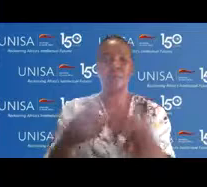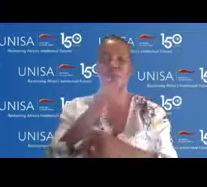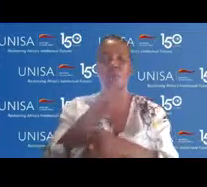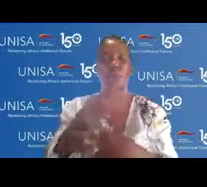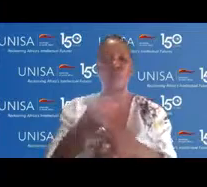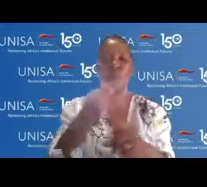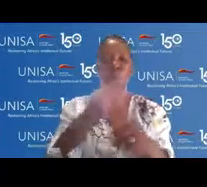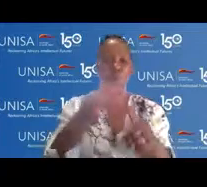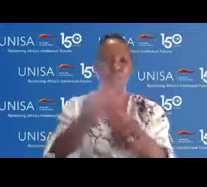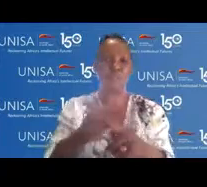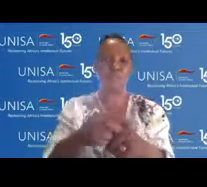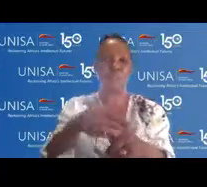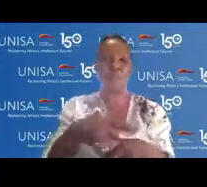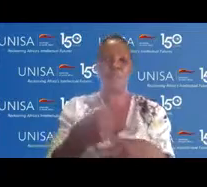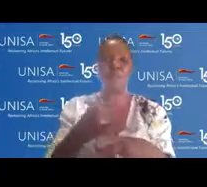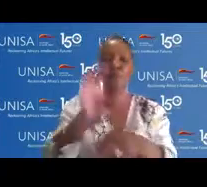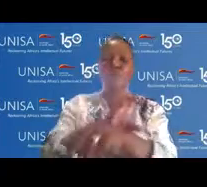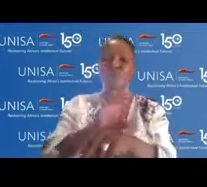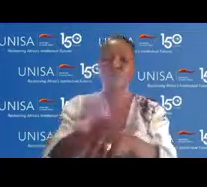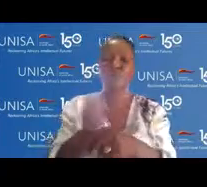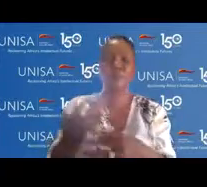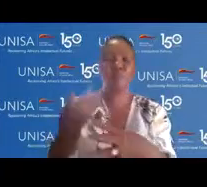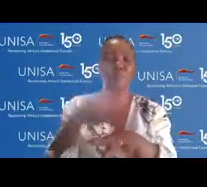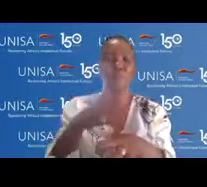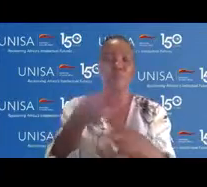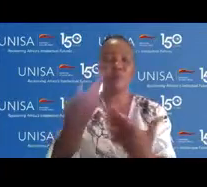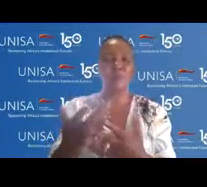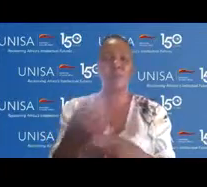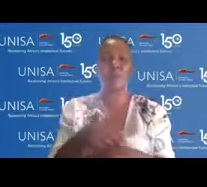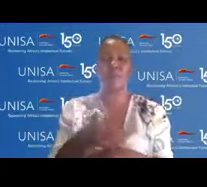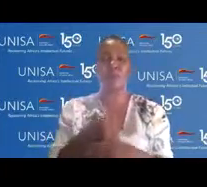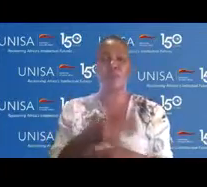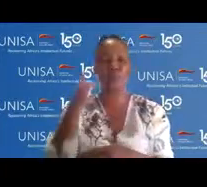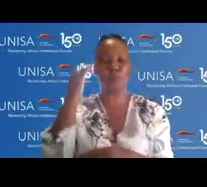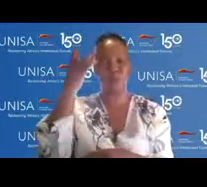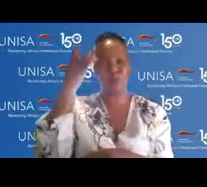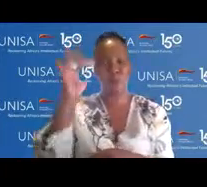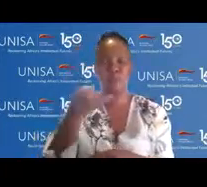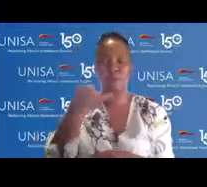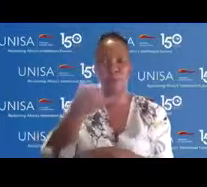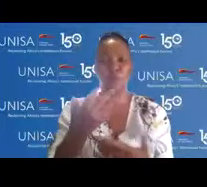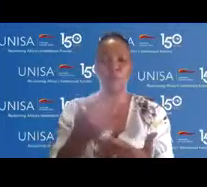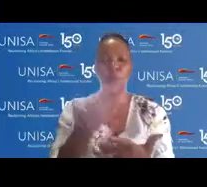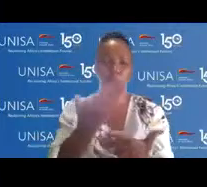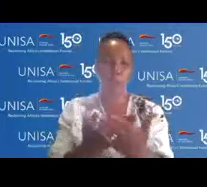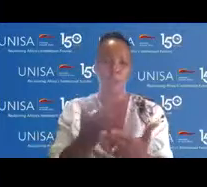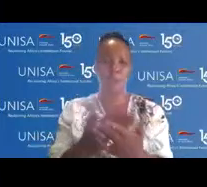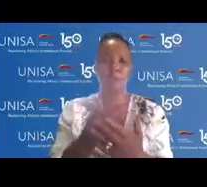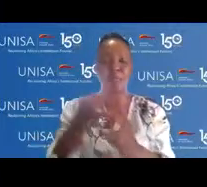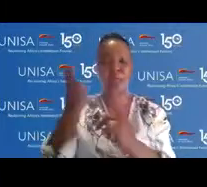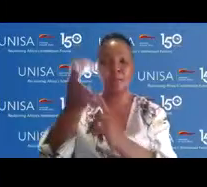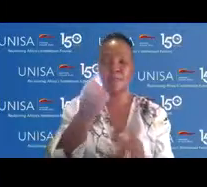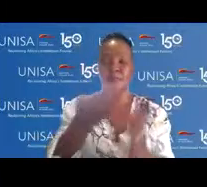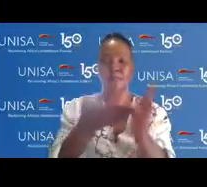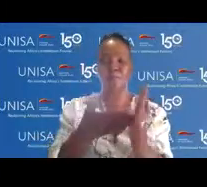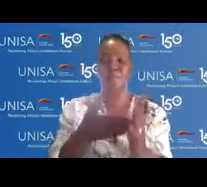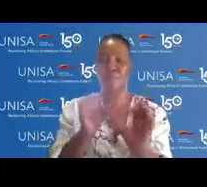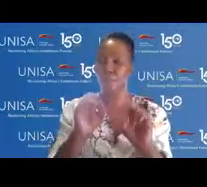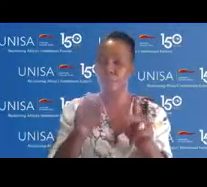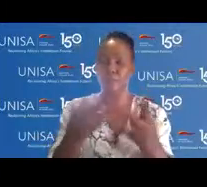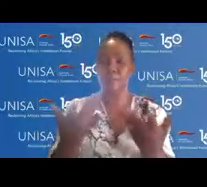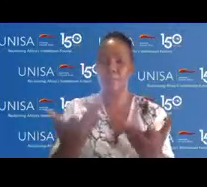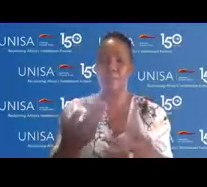or Word in the browser or Word on your smartphone, you will be able to achieve that, okay? And